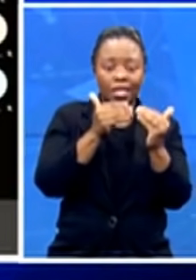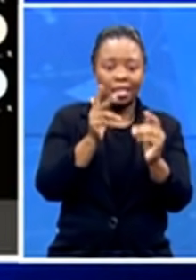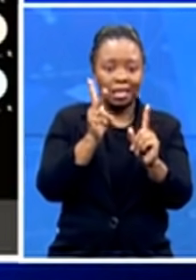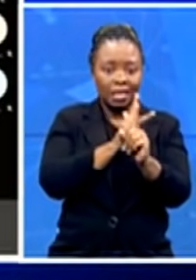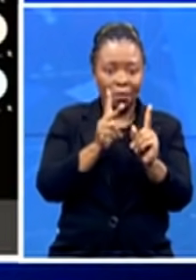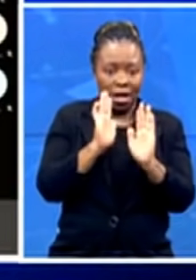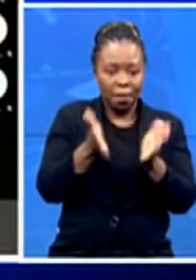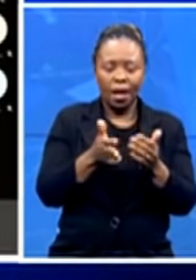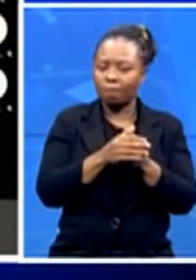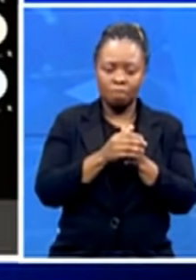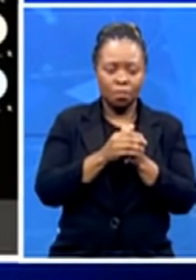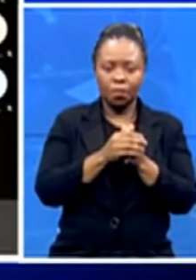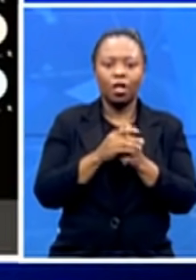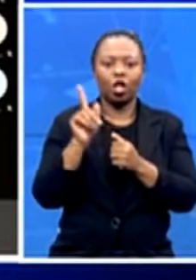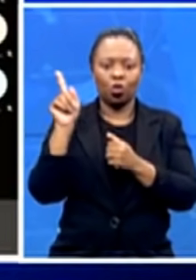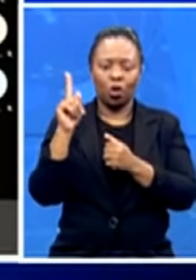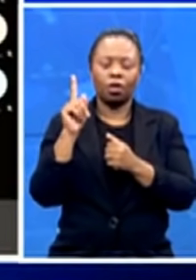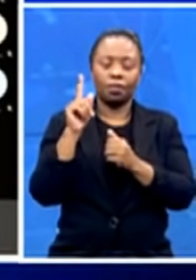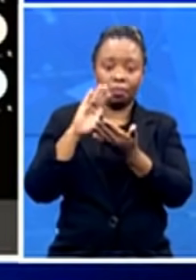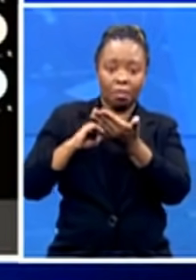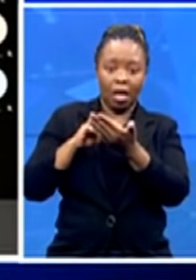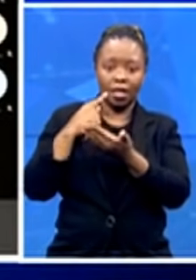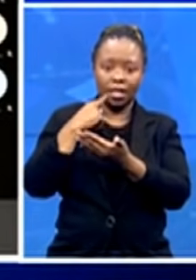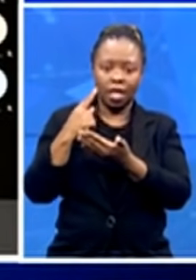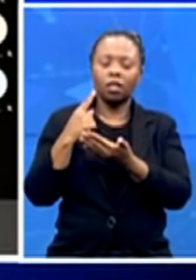therefore apply to a decision taken in terms of Rule